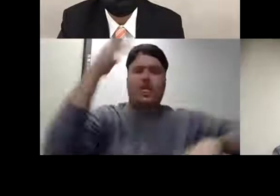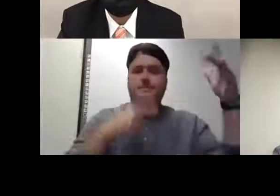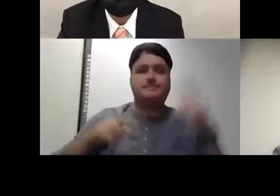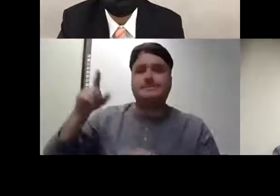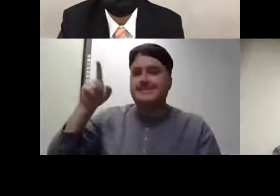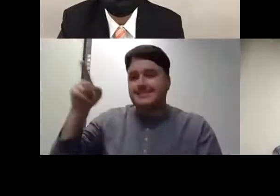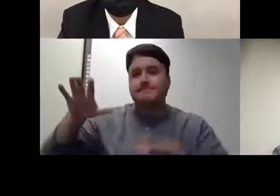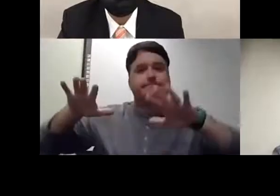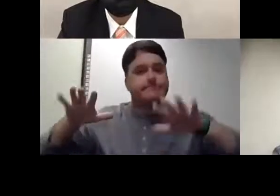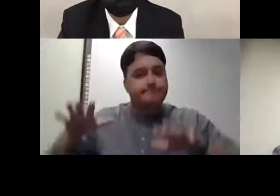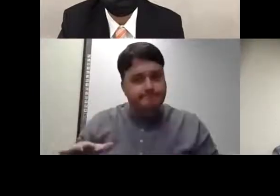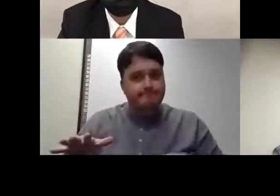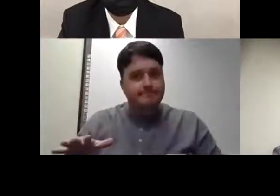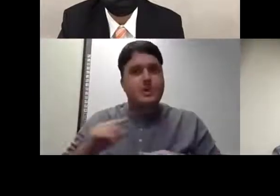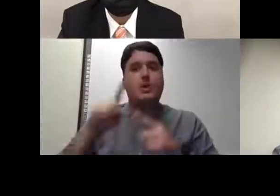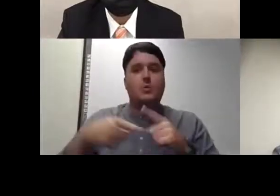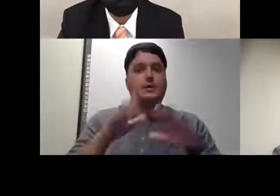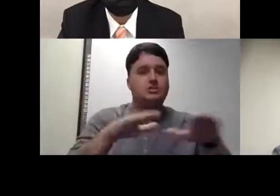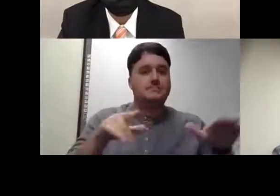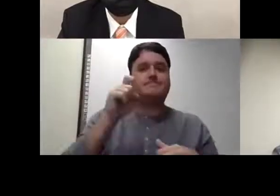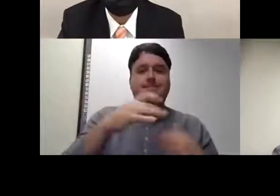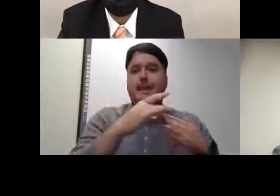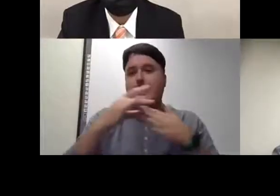children need a guiding hand.